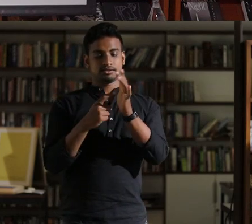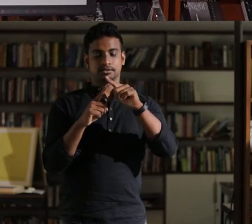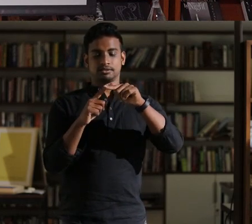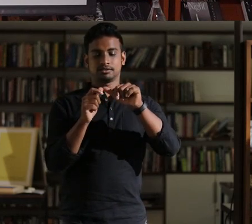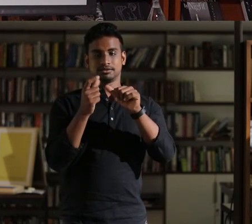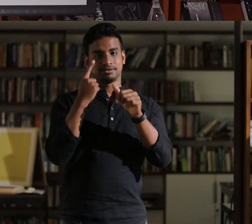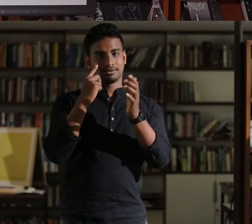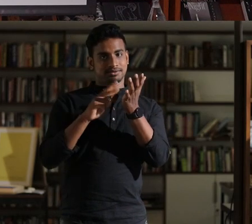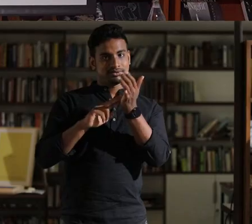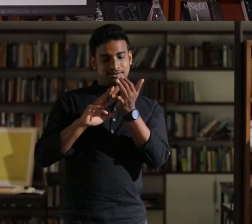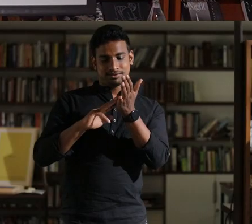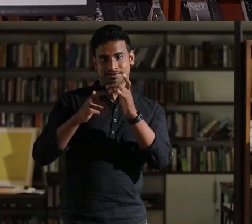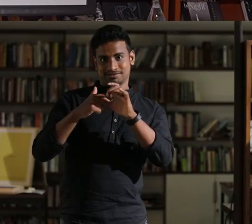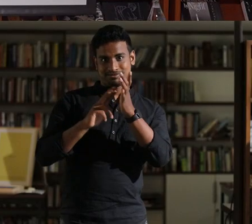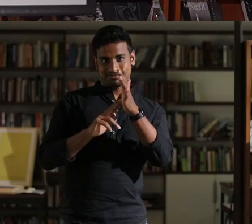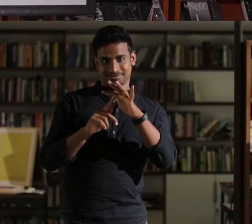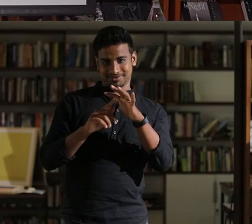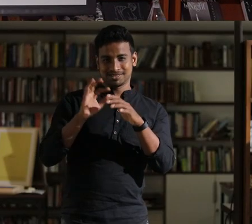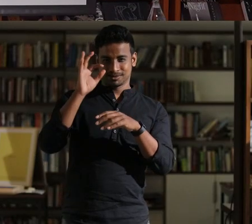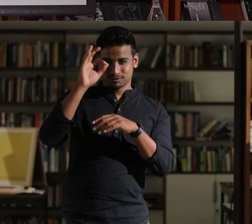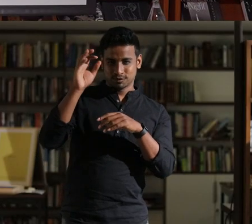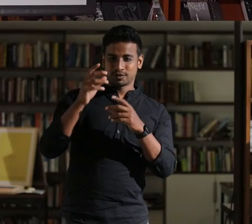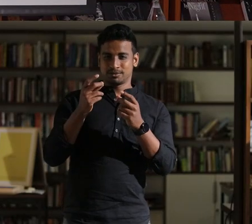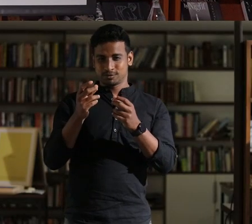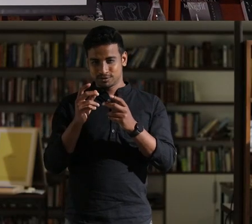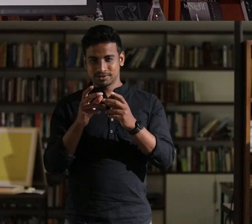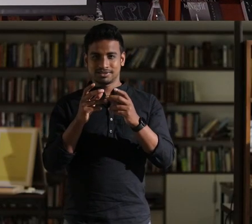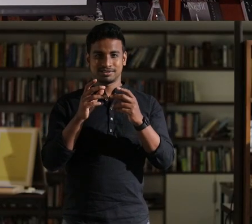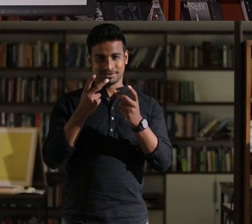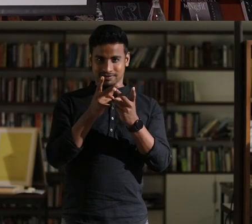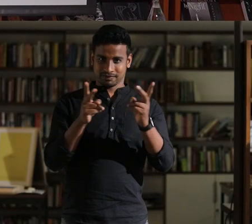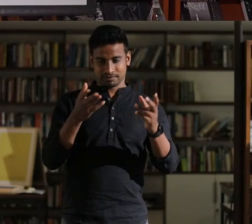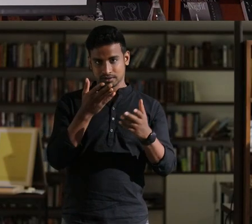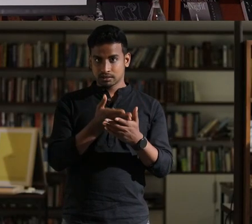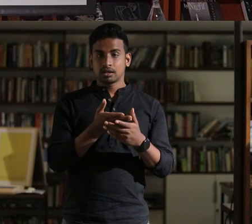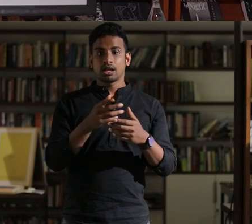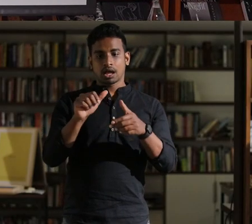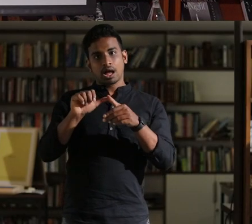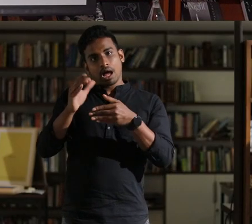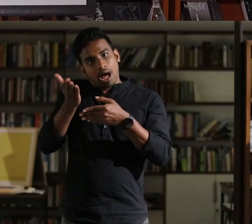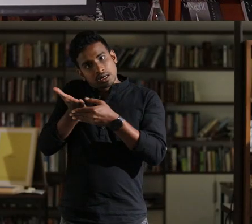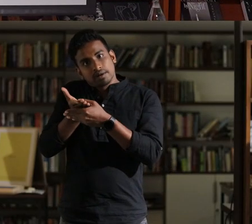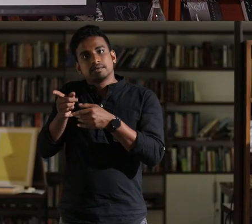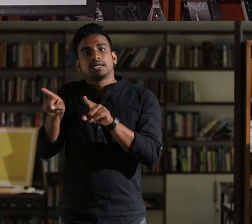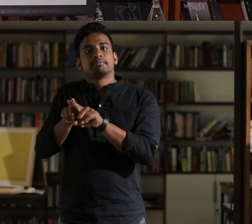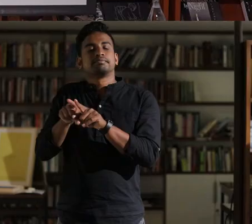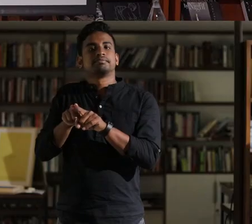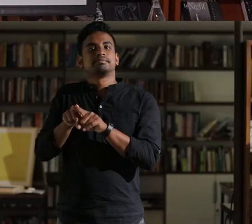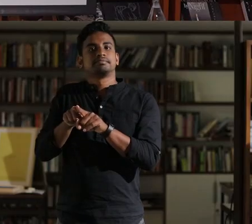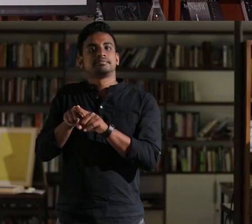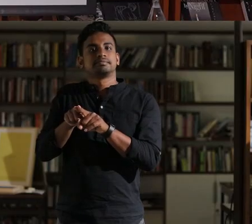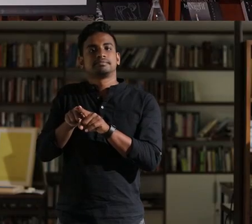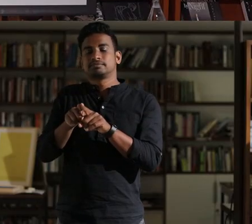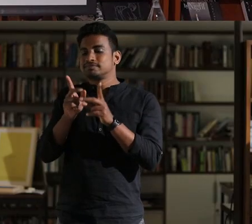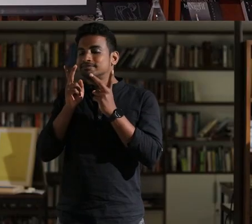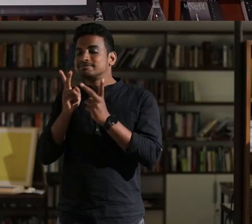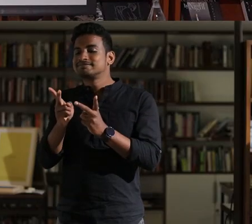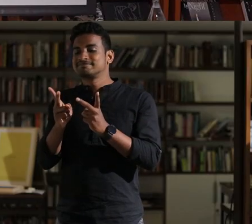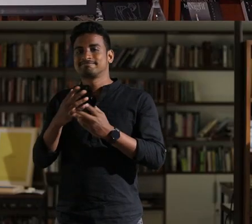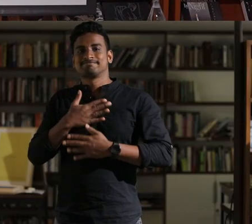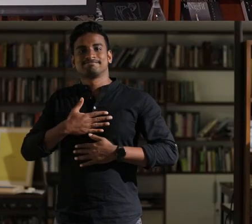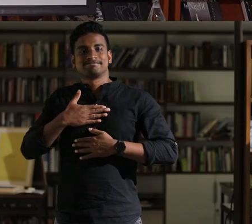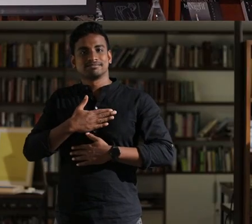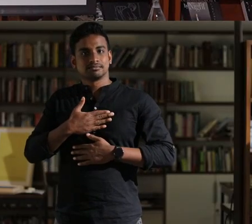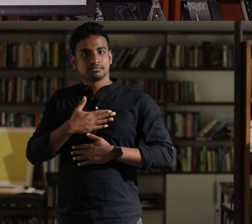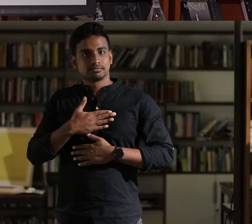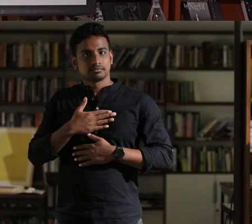the archive itself is a source of entertainment. Do you want to reduce it to that, the work that we are trying to